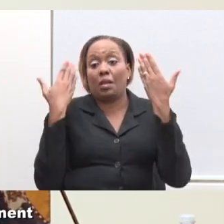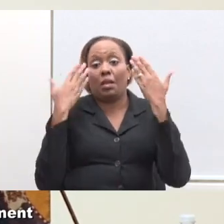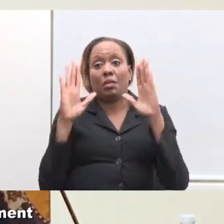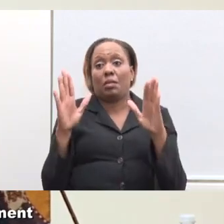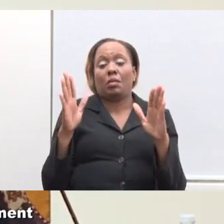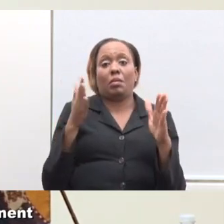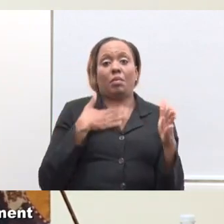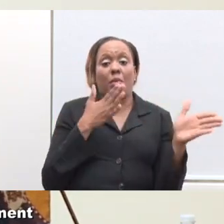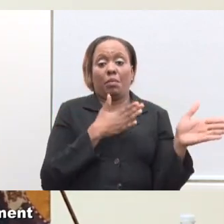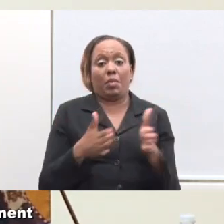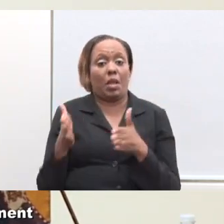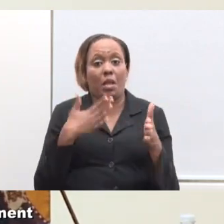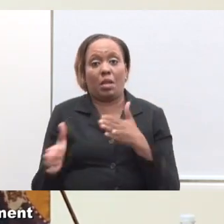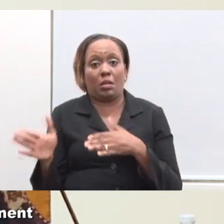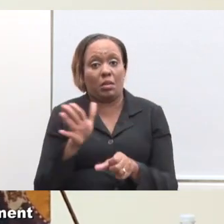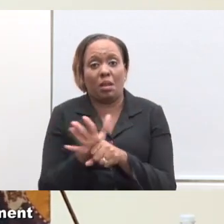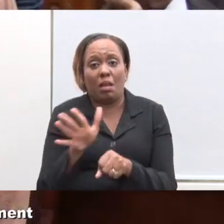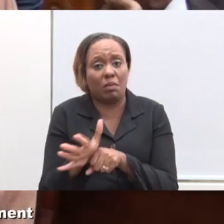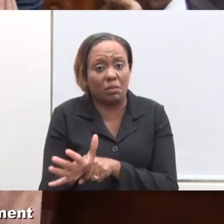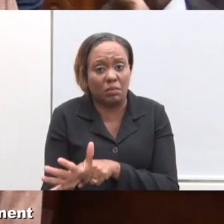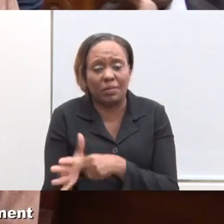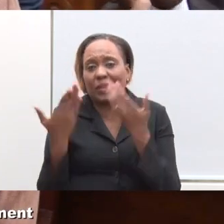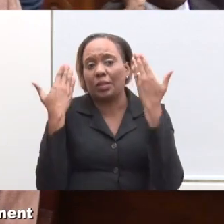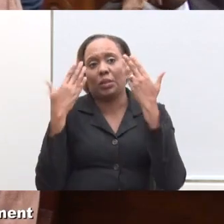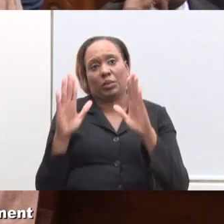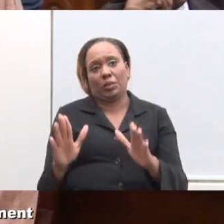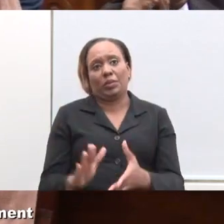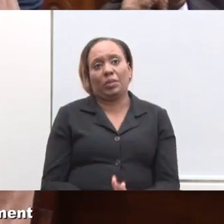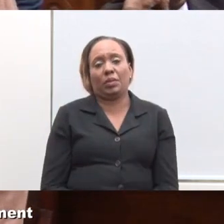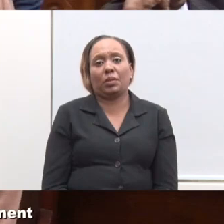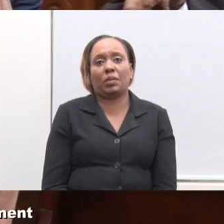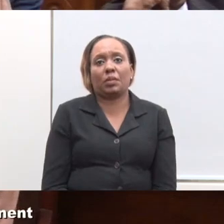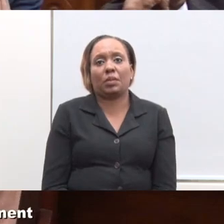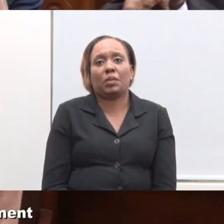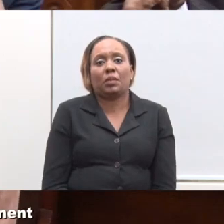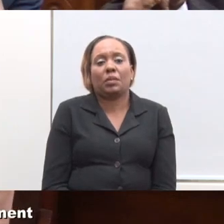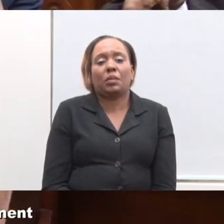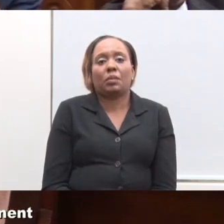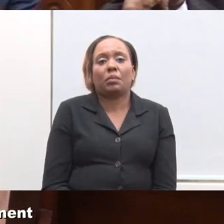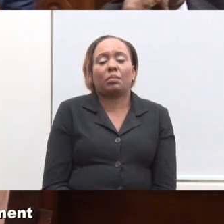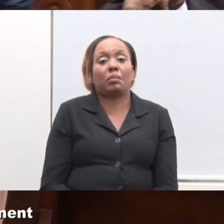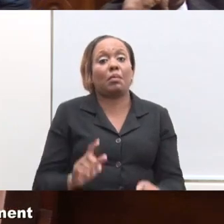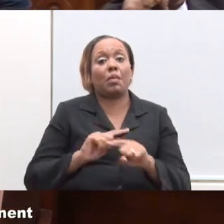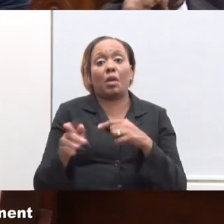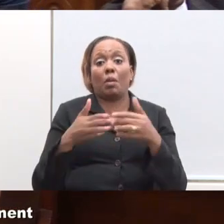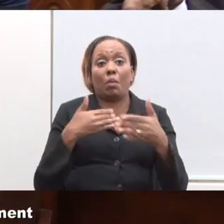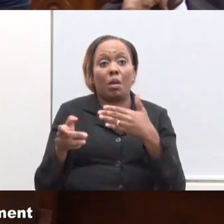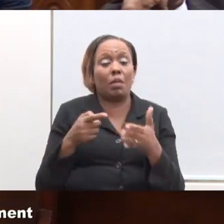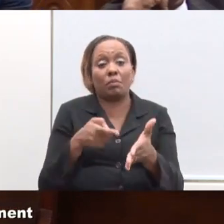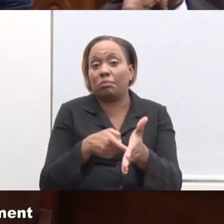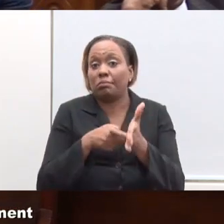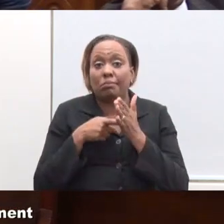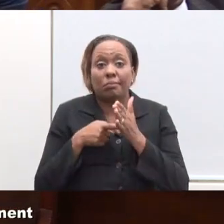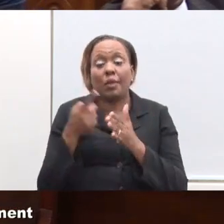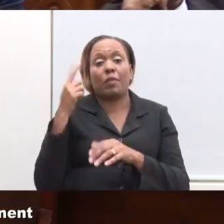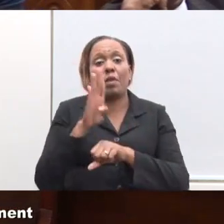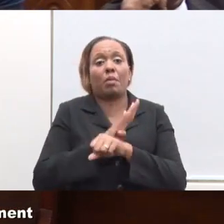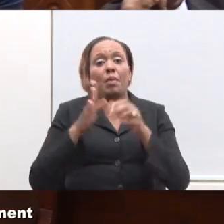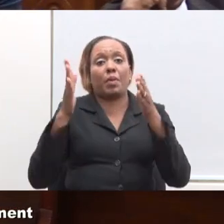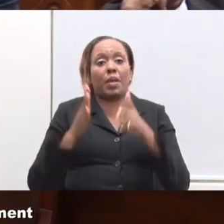I swear to you. But I do know that whatever it takes to keep Barbadians' heads above the